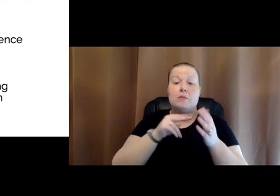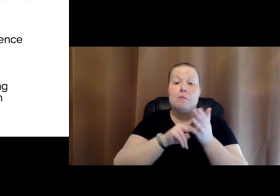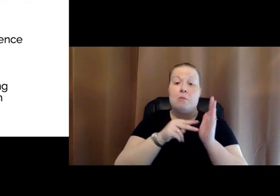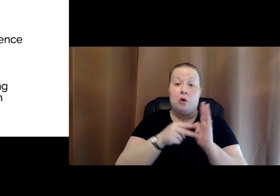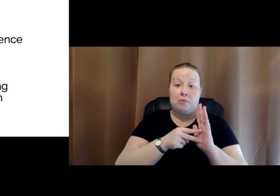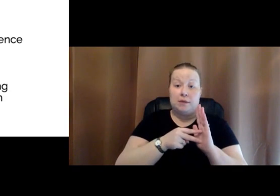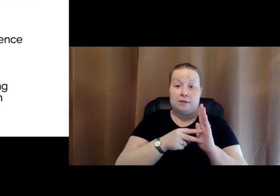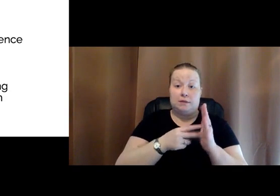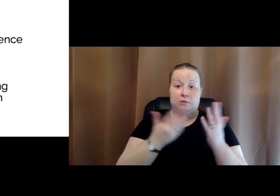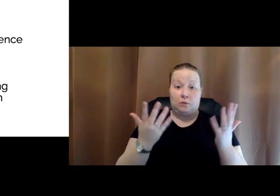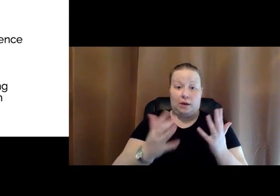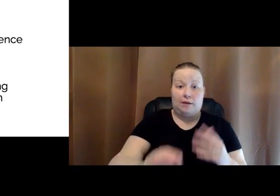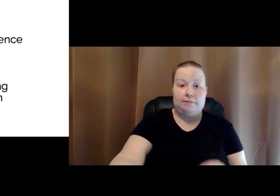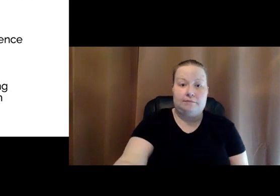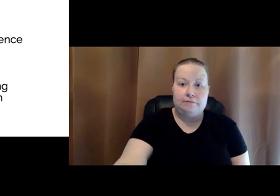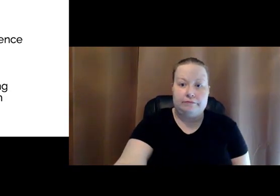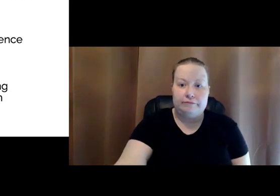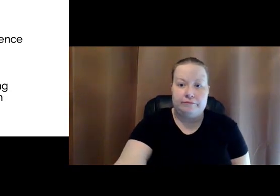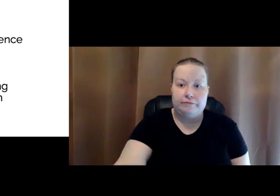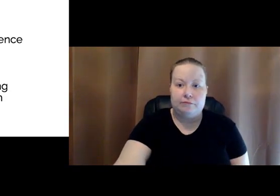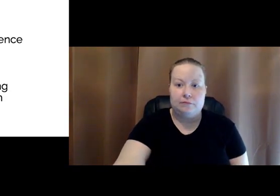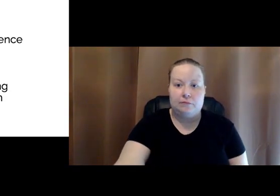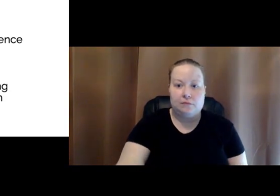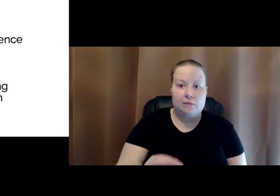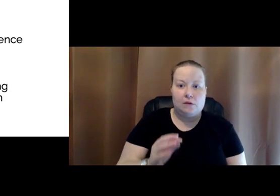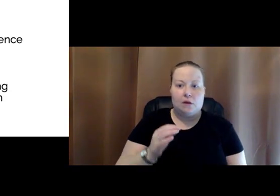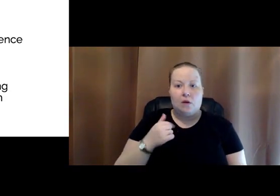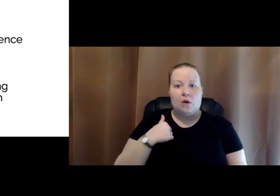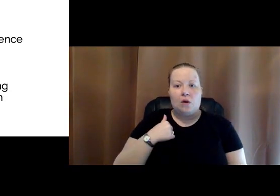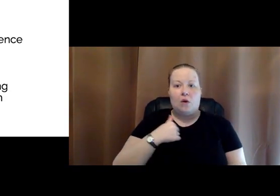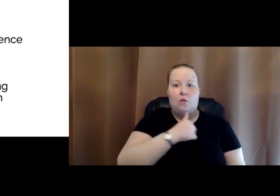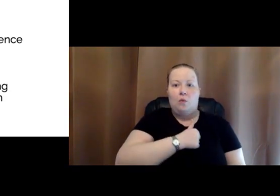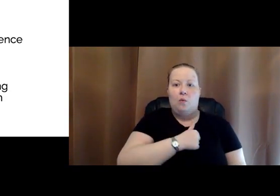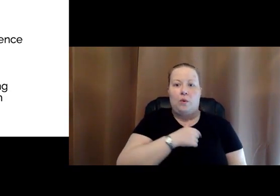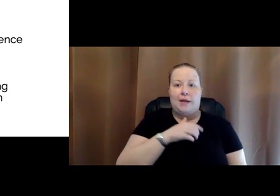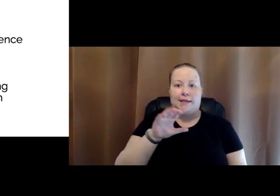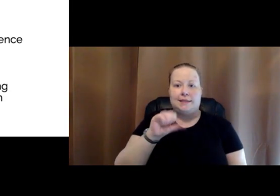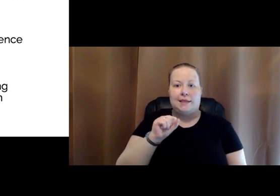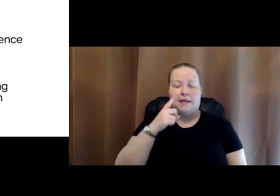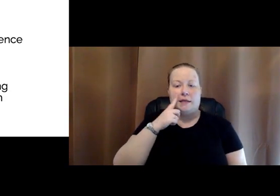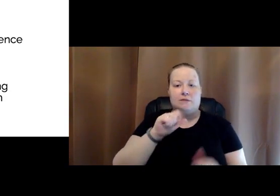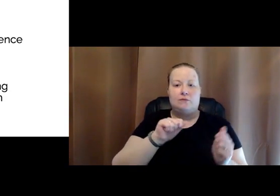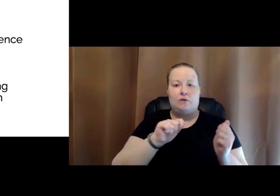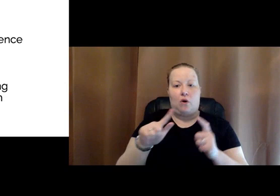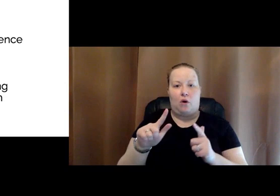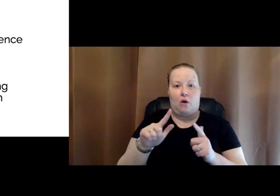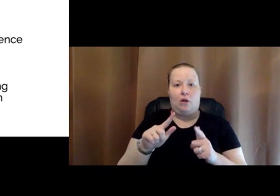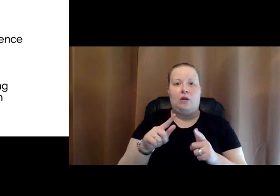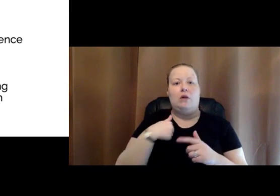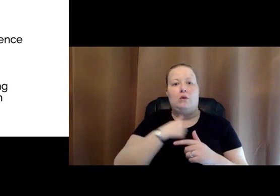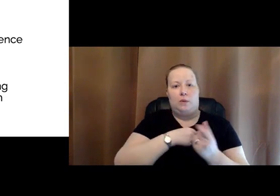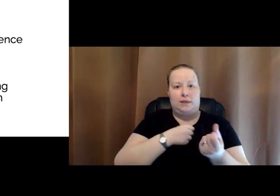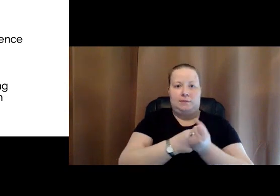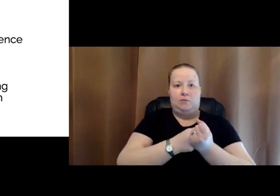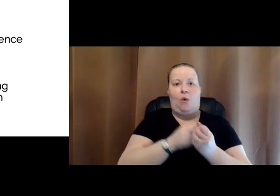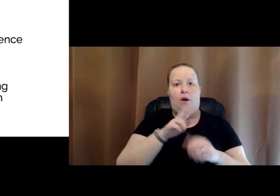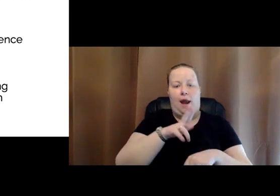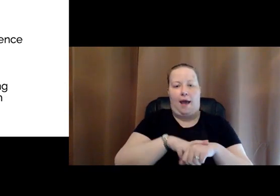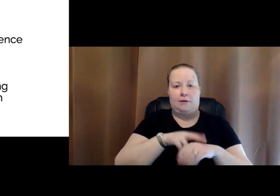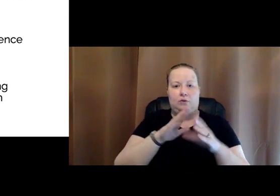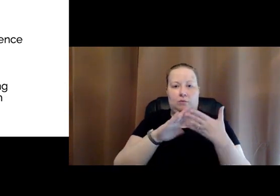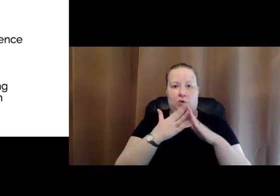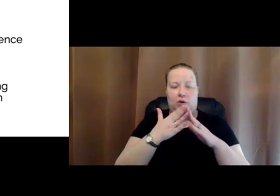is we, CS for All, along with our advisory board, are supporting the national community of computer